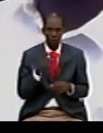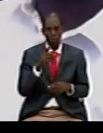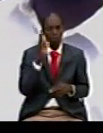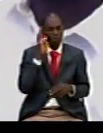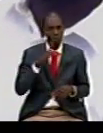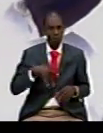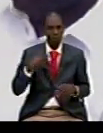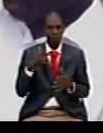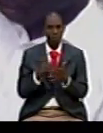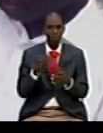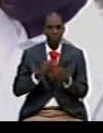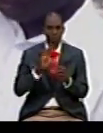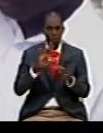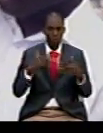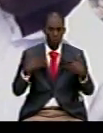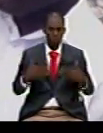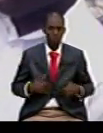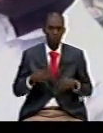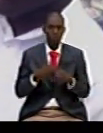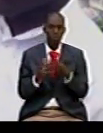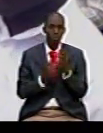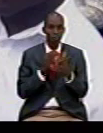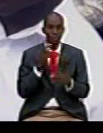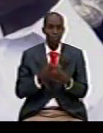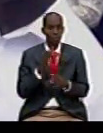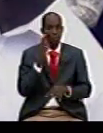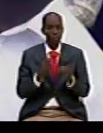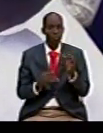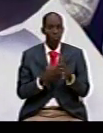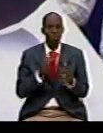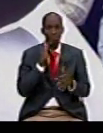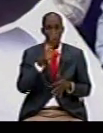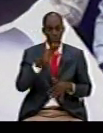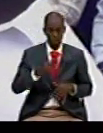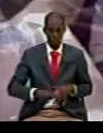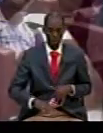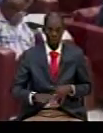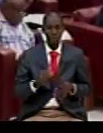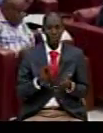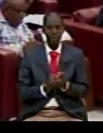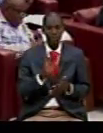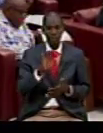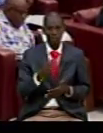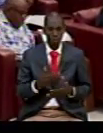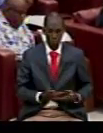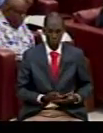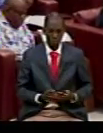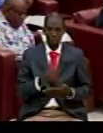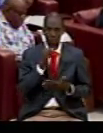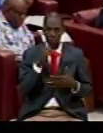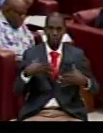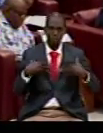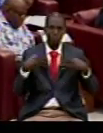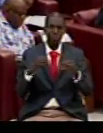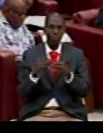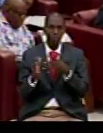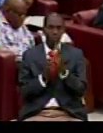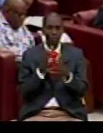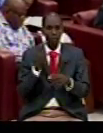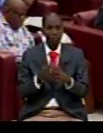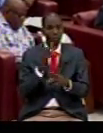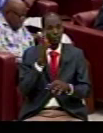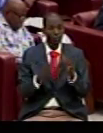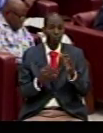it in your body. If it's your child, that child is well tonight. If it's your wife,